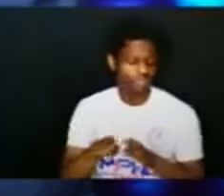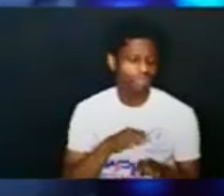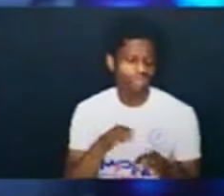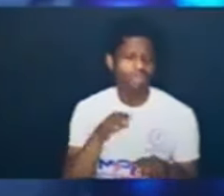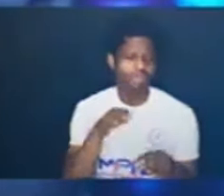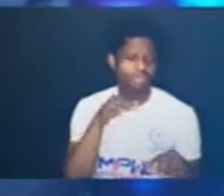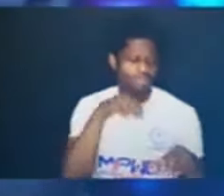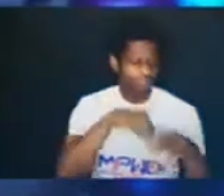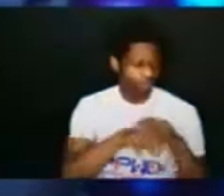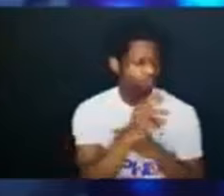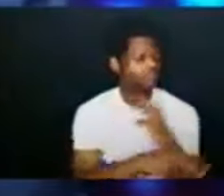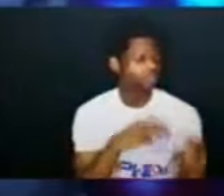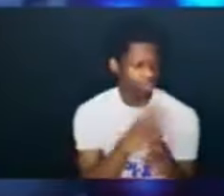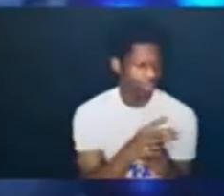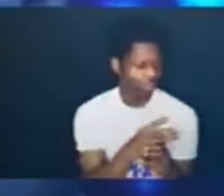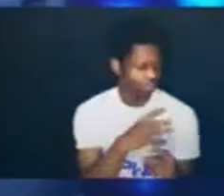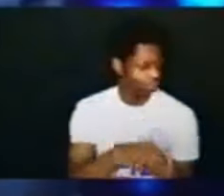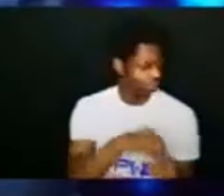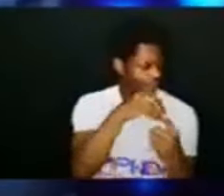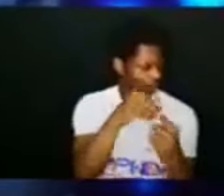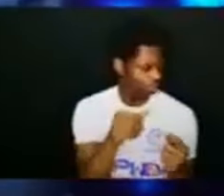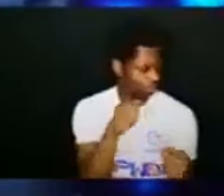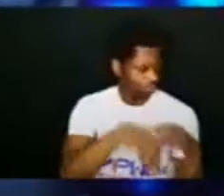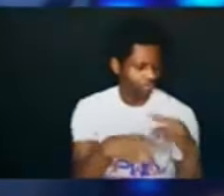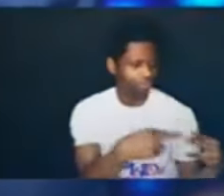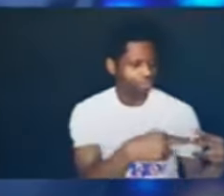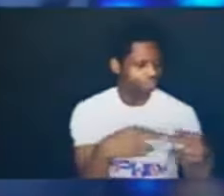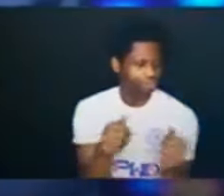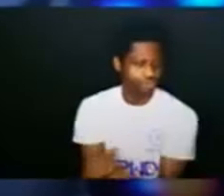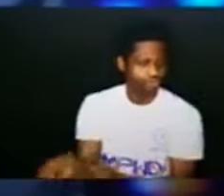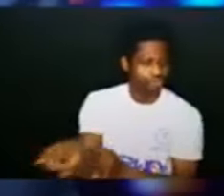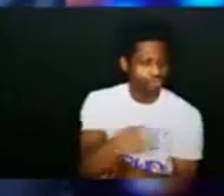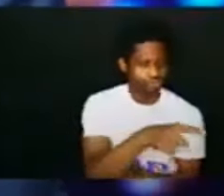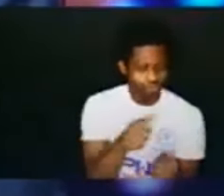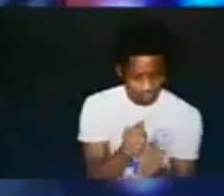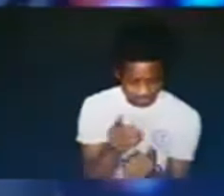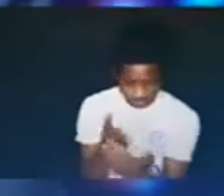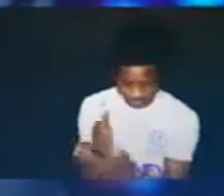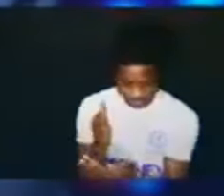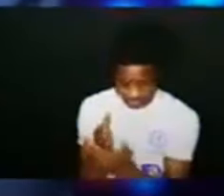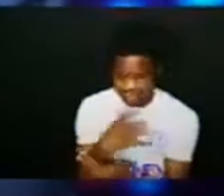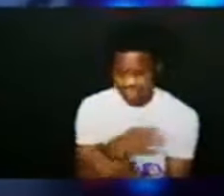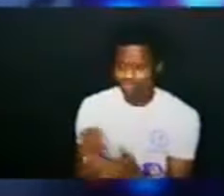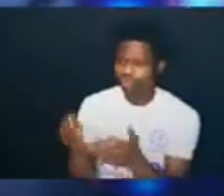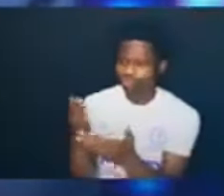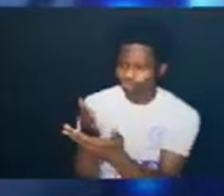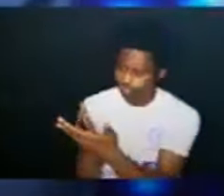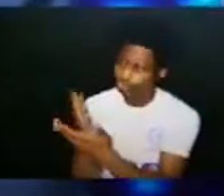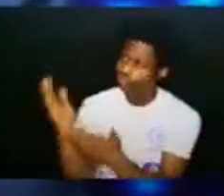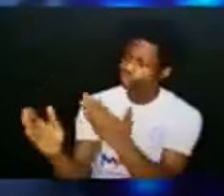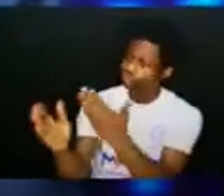the world, and especially in our relation with you, with integrity and godly